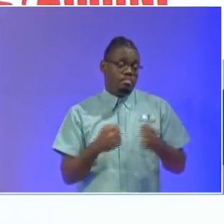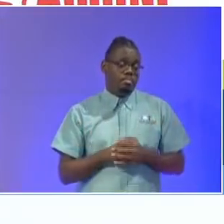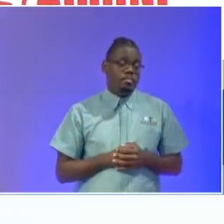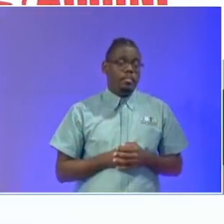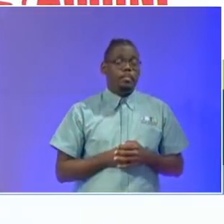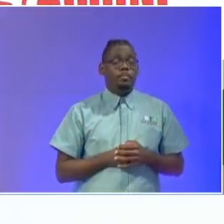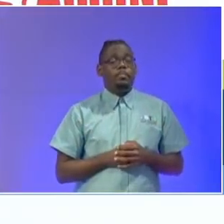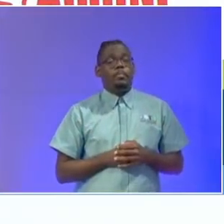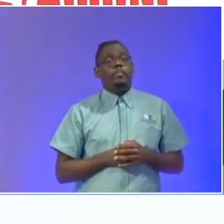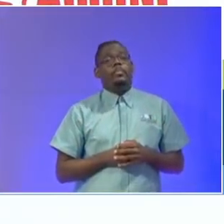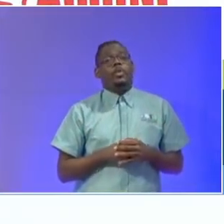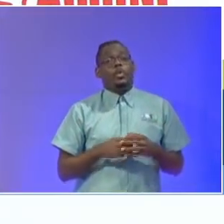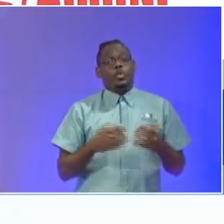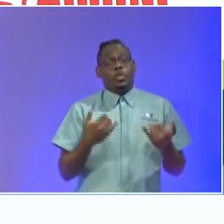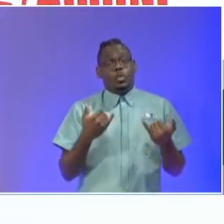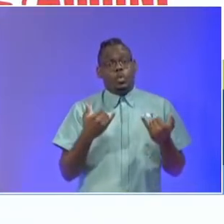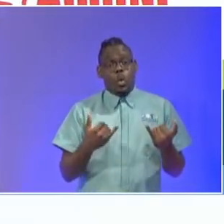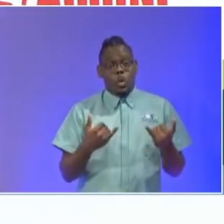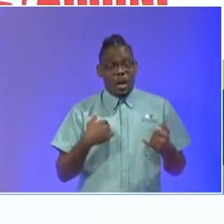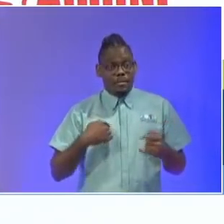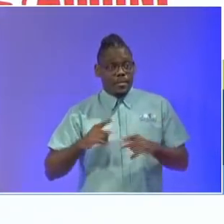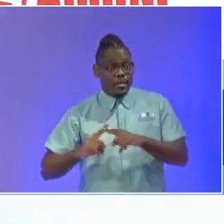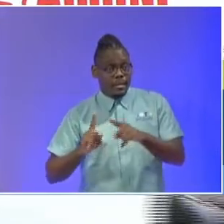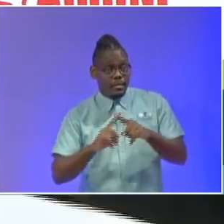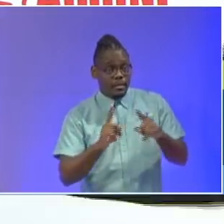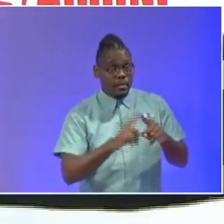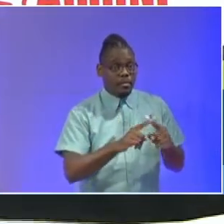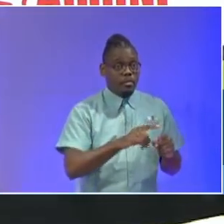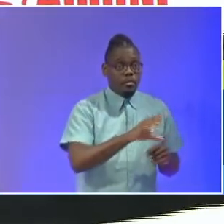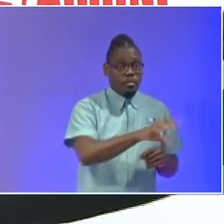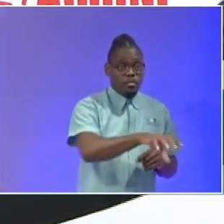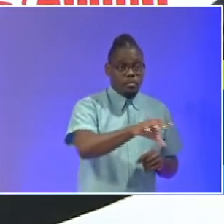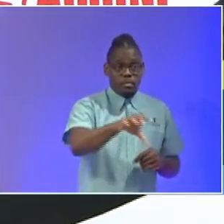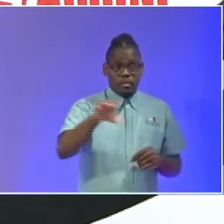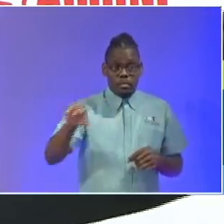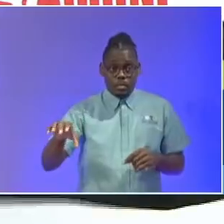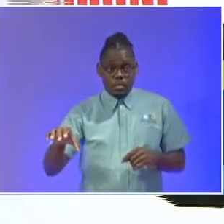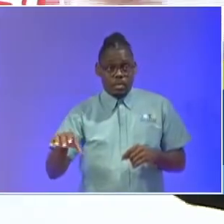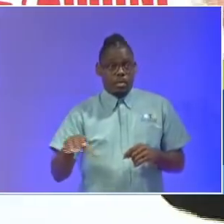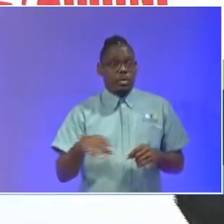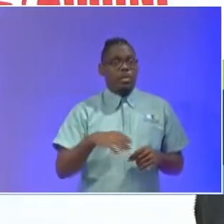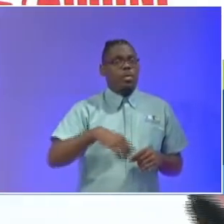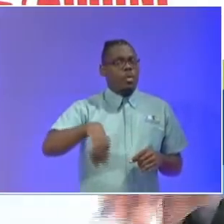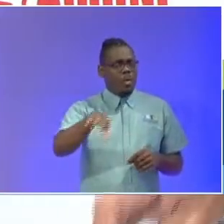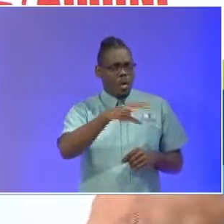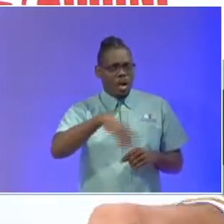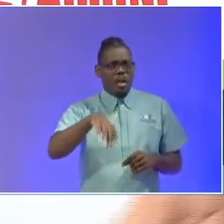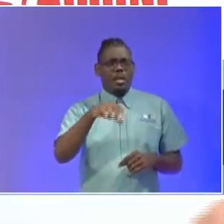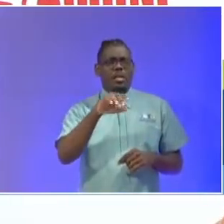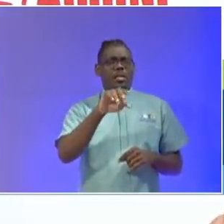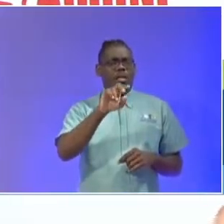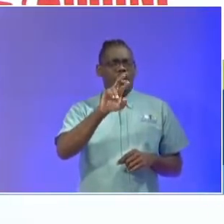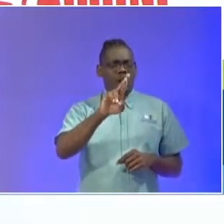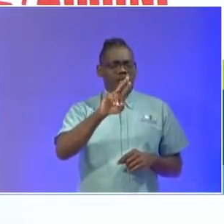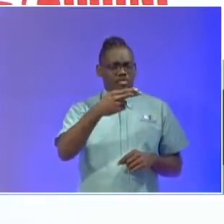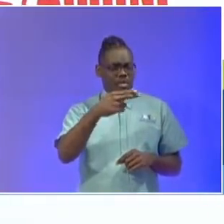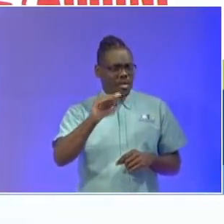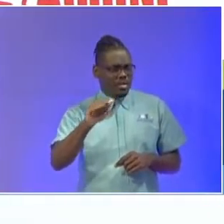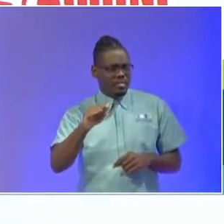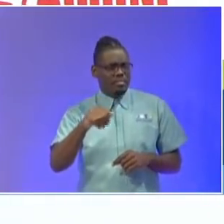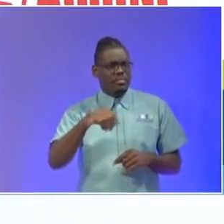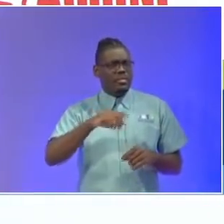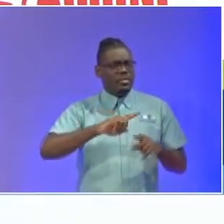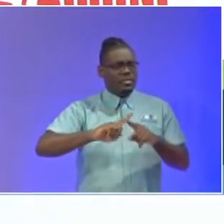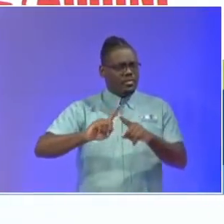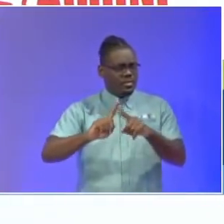the bulk of it, Professor Hutchinson, is it? Yeah? Yeah. And then we also have, Dr.